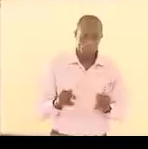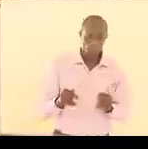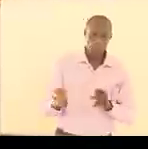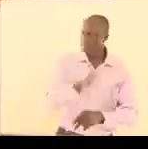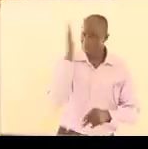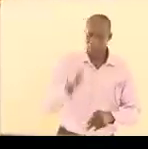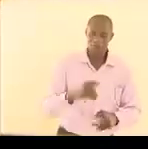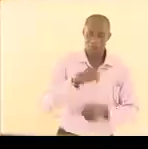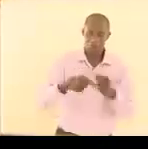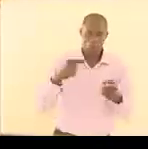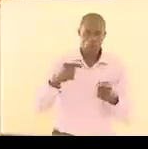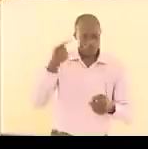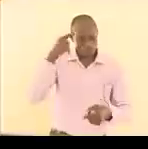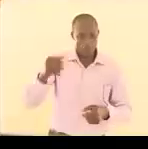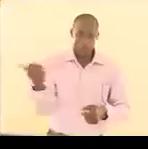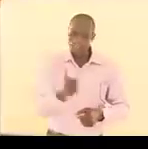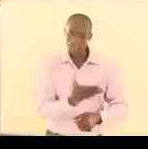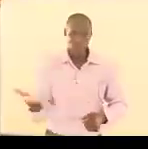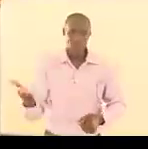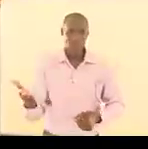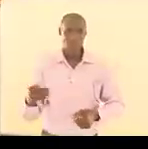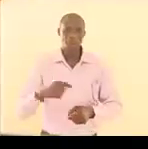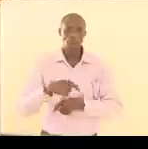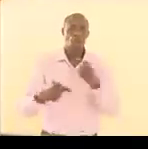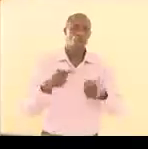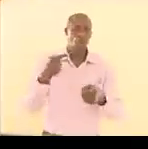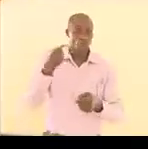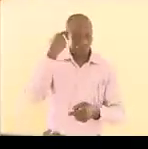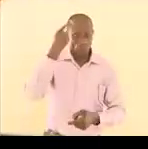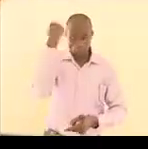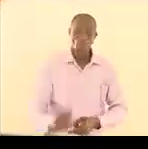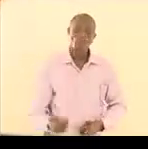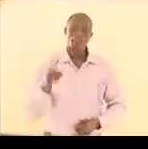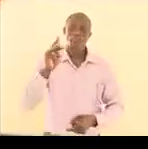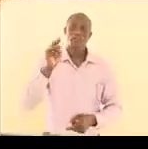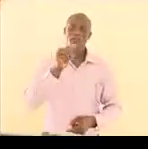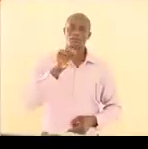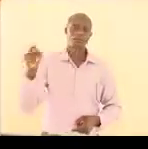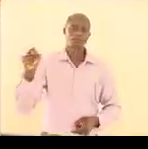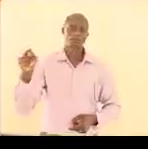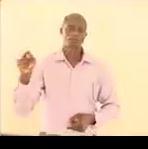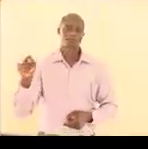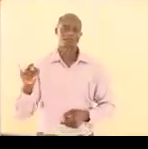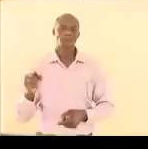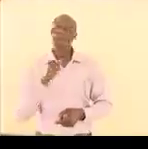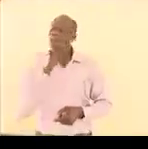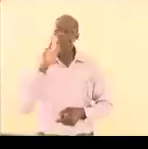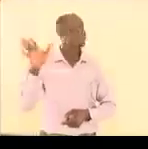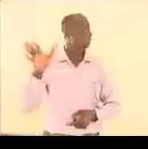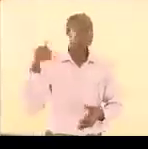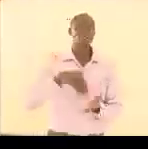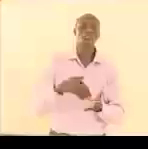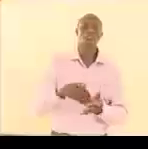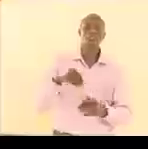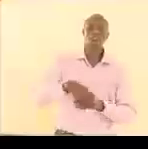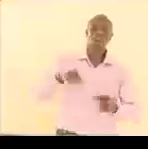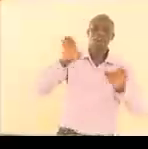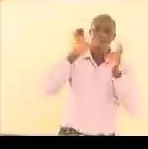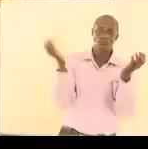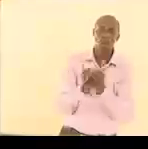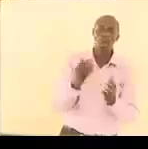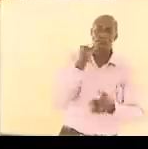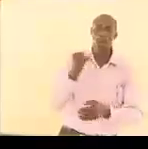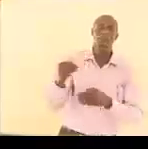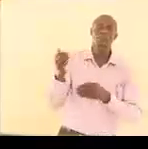never go for anything outside. Just go for mass. Just go for service. Nothing else in the